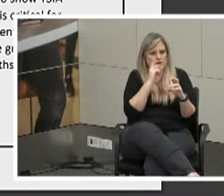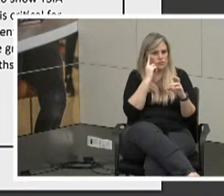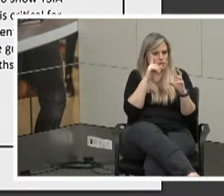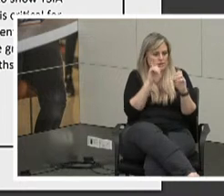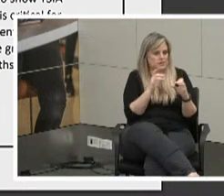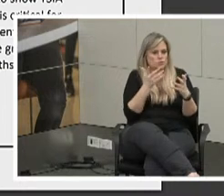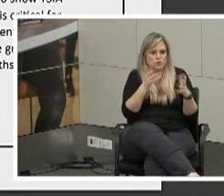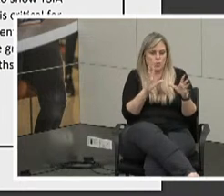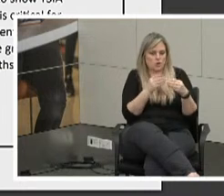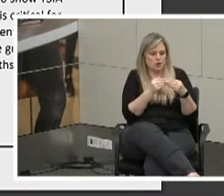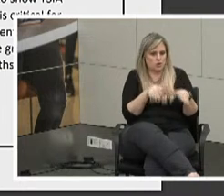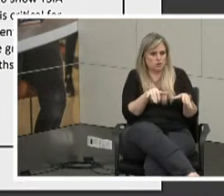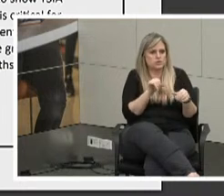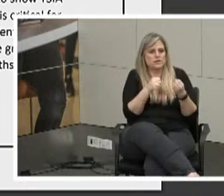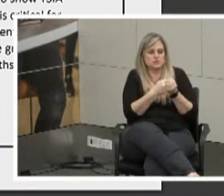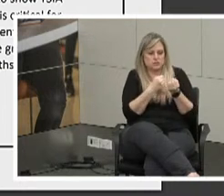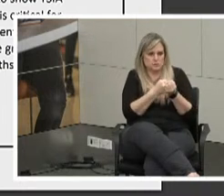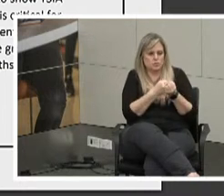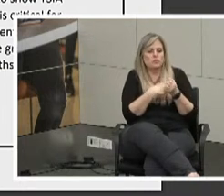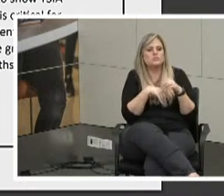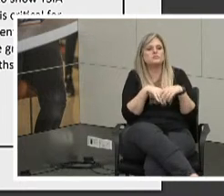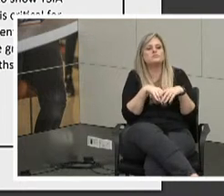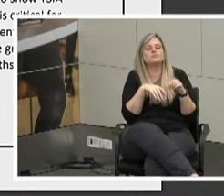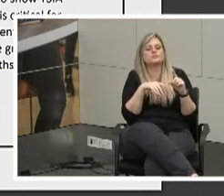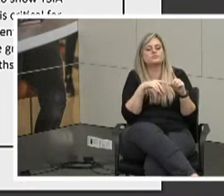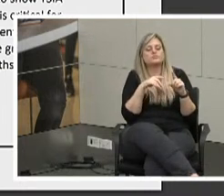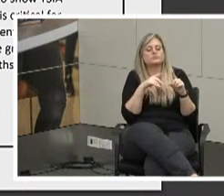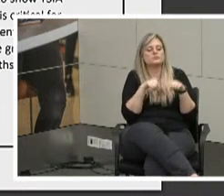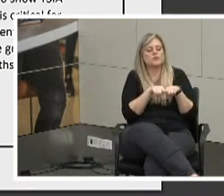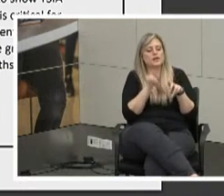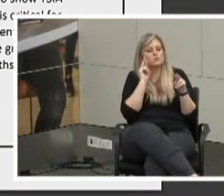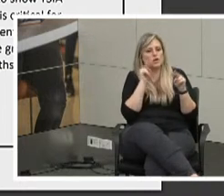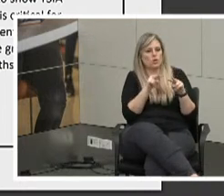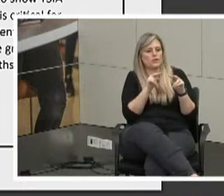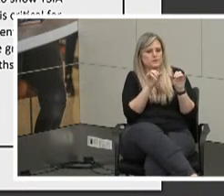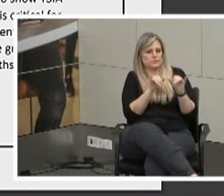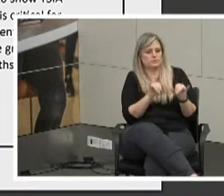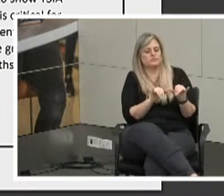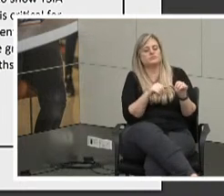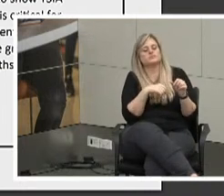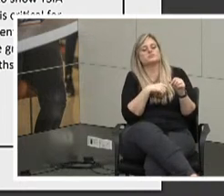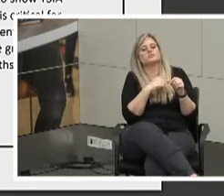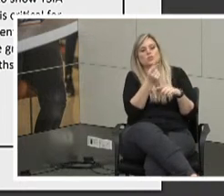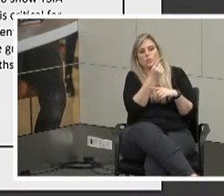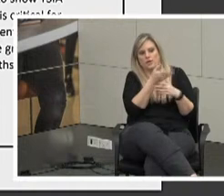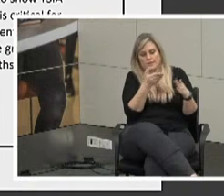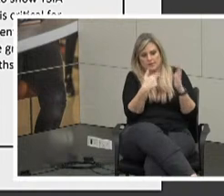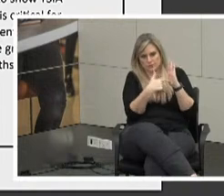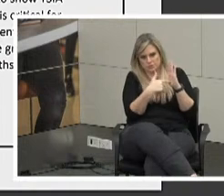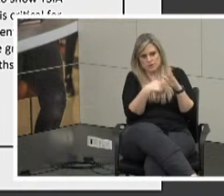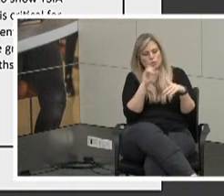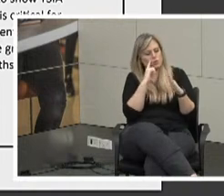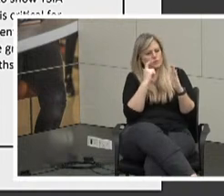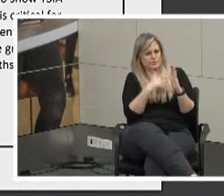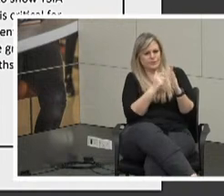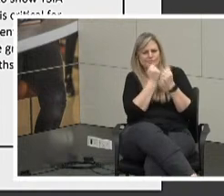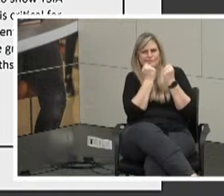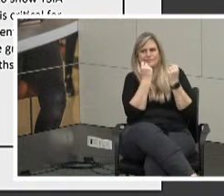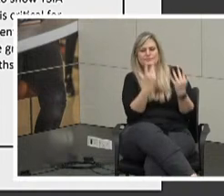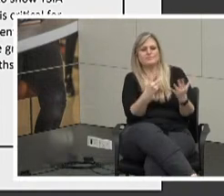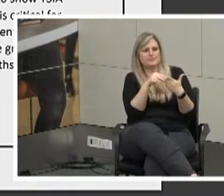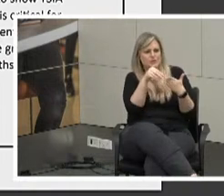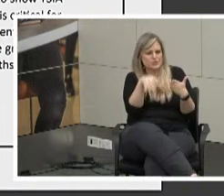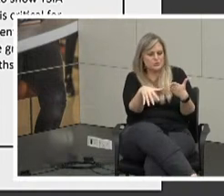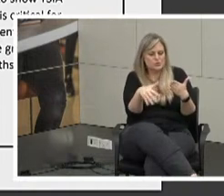don't want to lose that um as we look at this metric uh we uh one thing for example as we noticed there were numerous